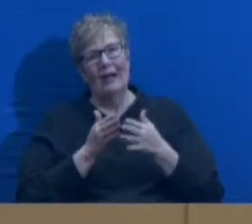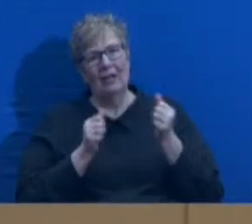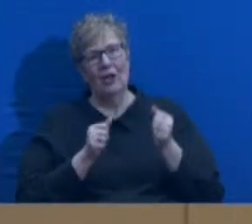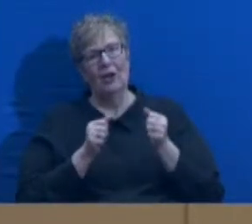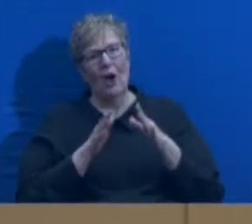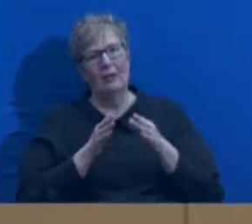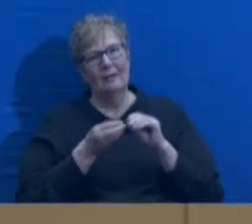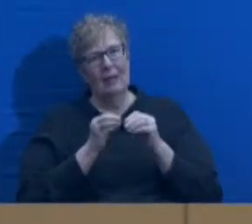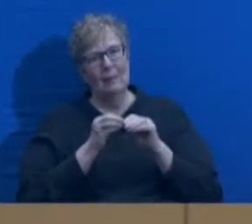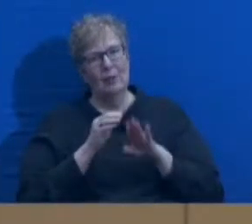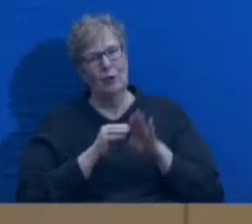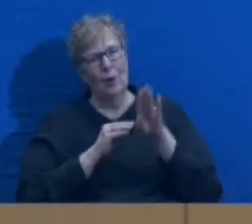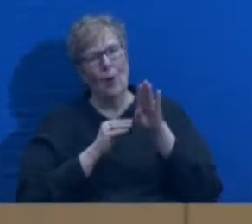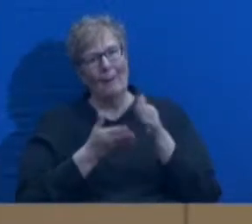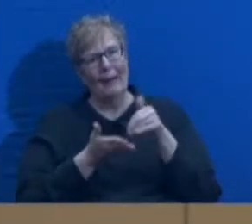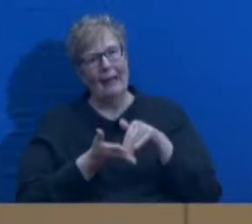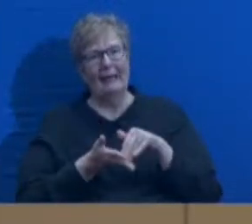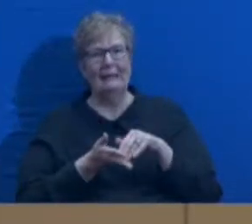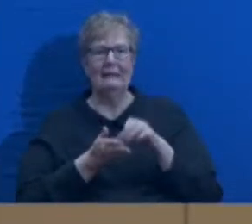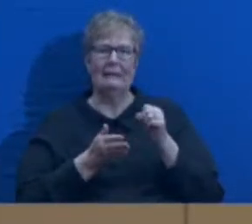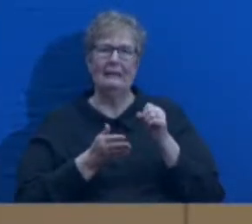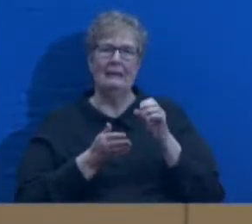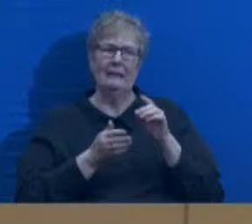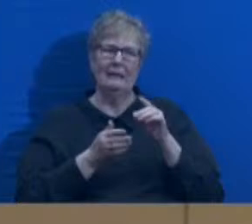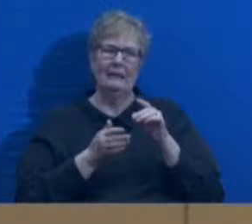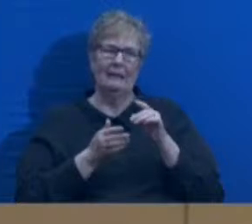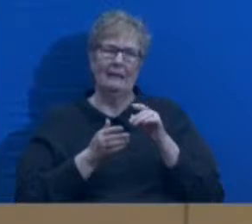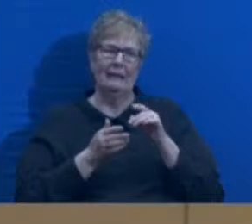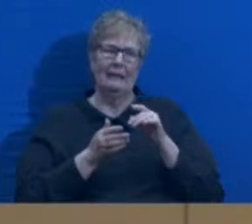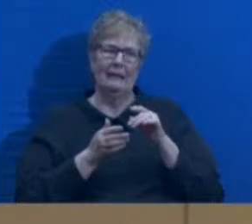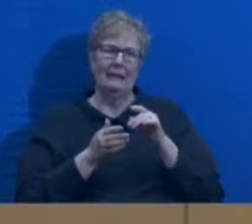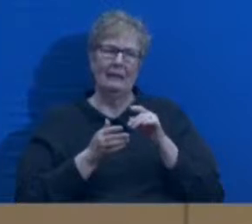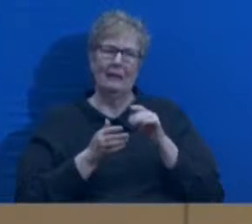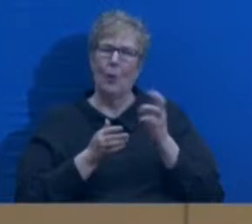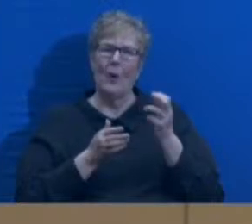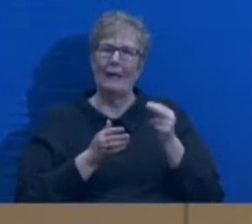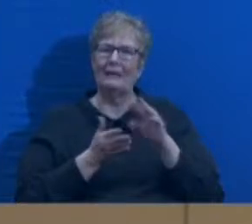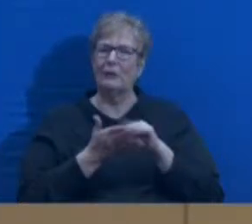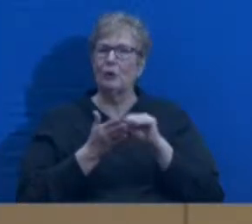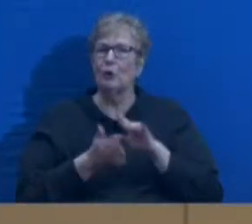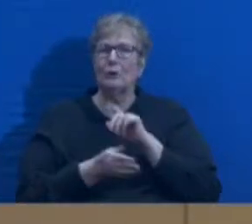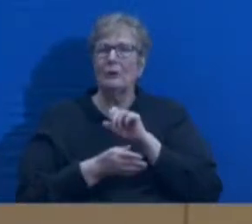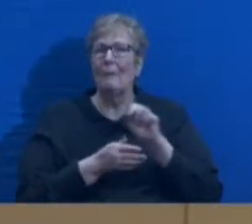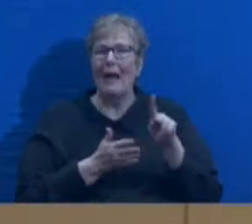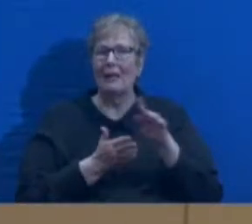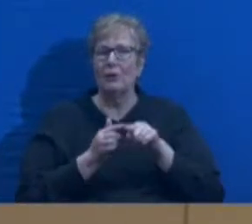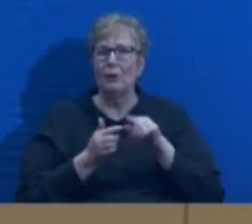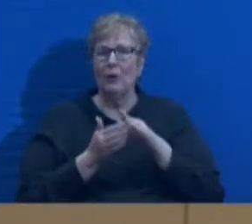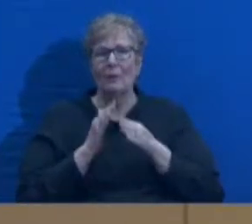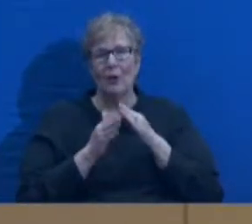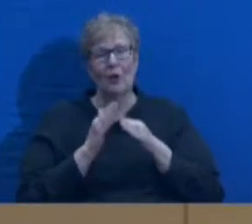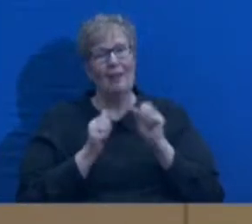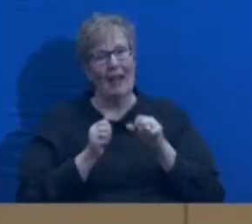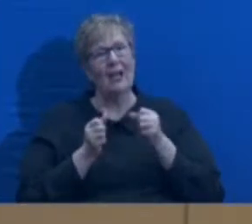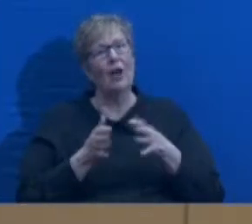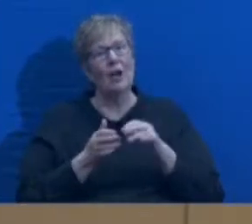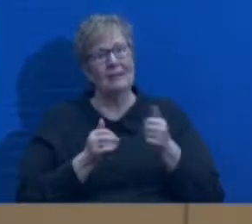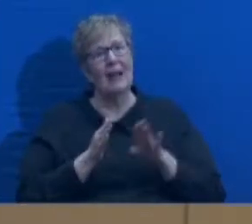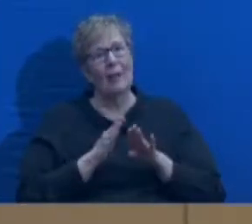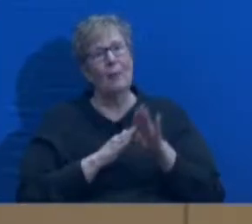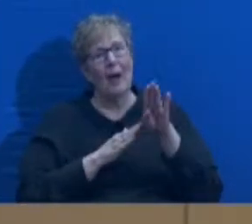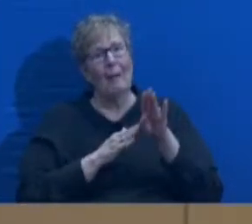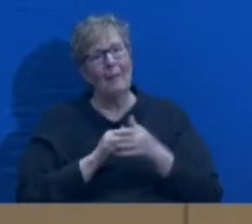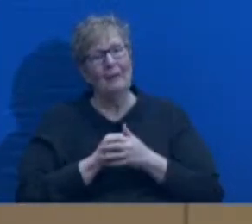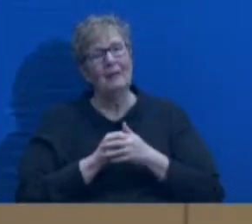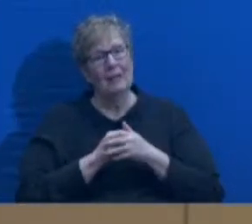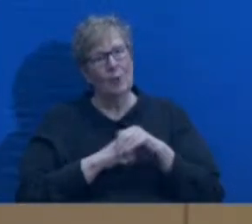bump, depending on when students come back into the community, that could create another bump. So we'll watch